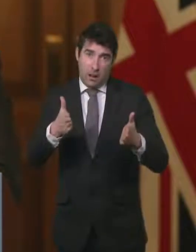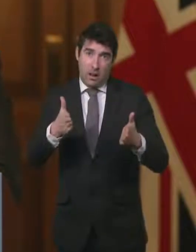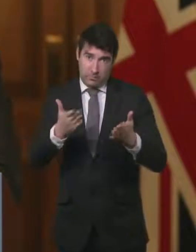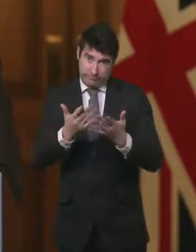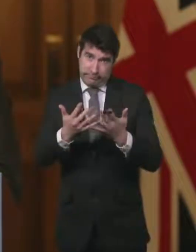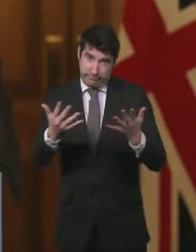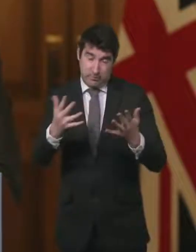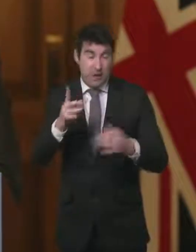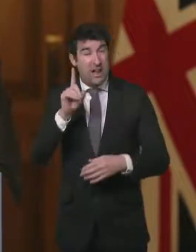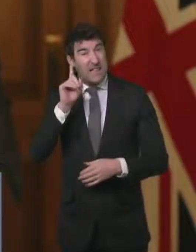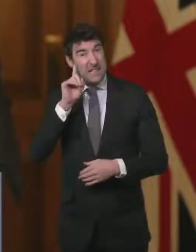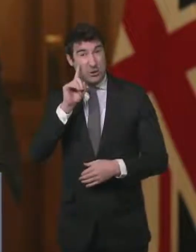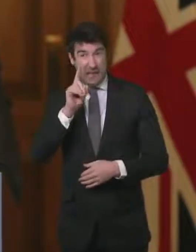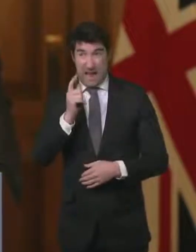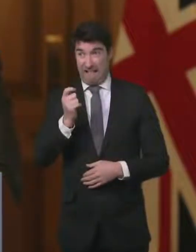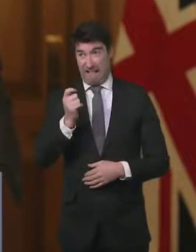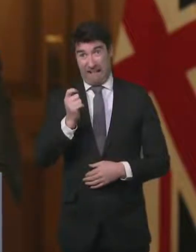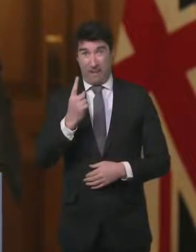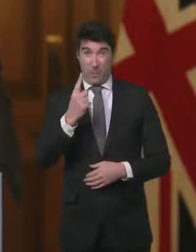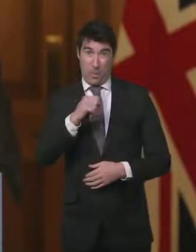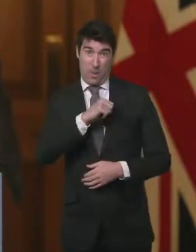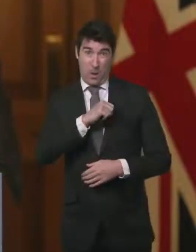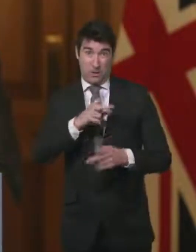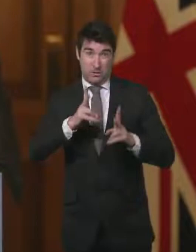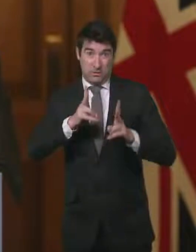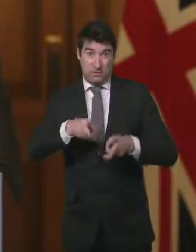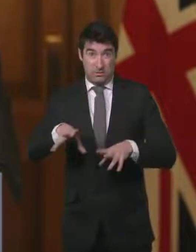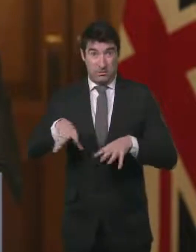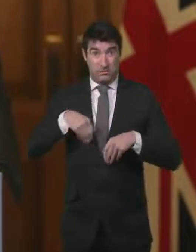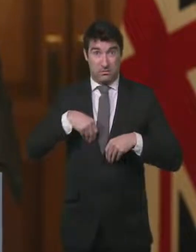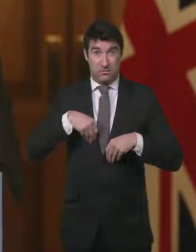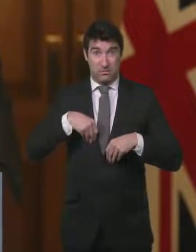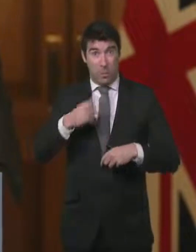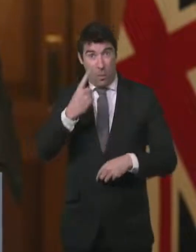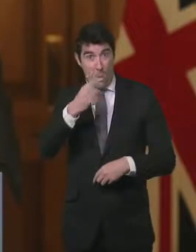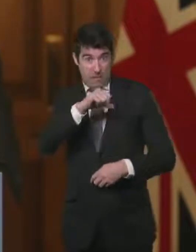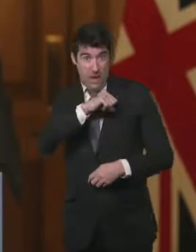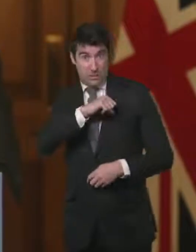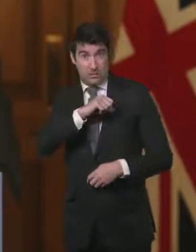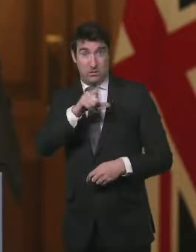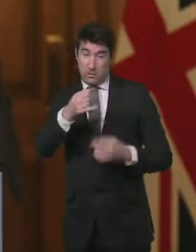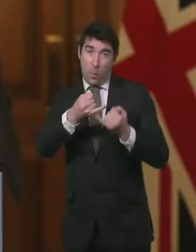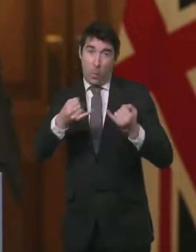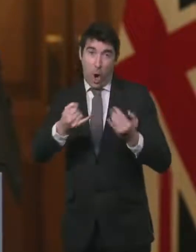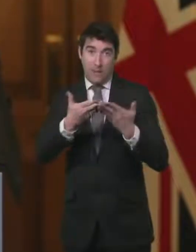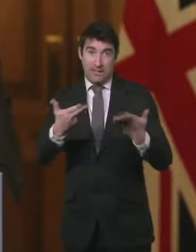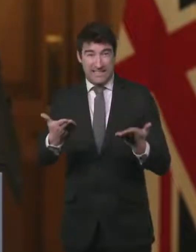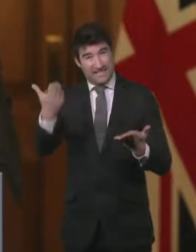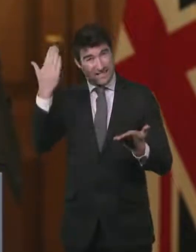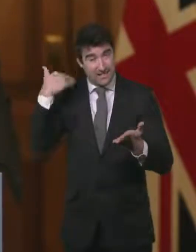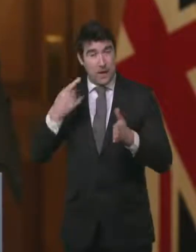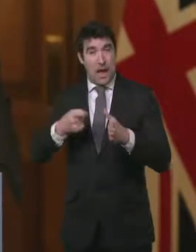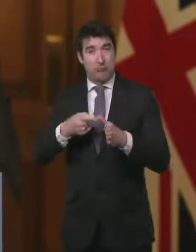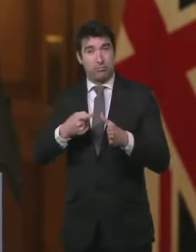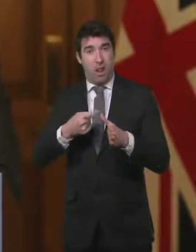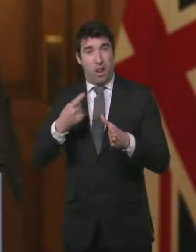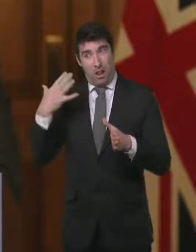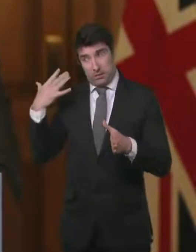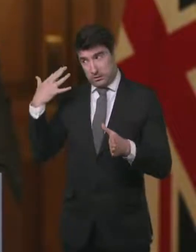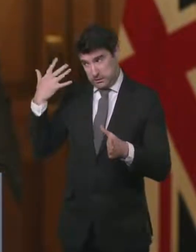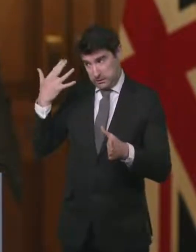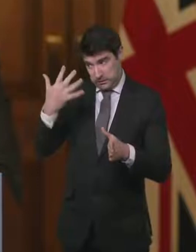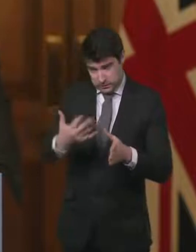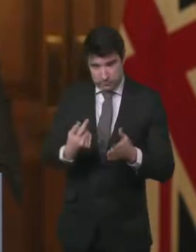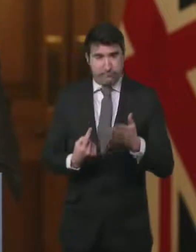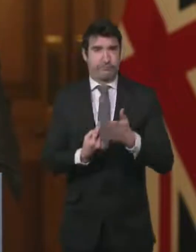across the UK for the first time since April. Oh, good. Boris is So here. at this critical moment, with the prospect of